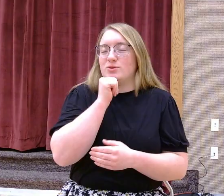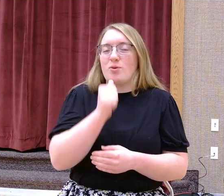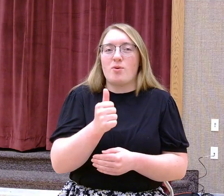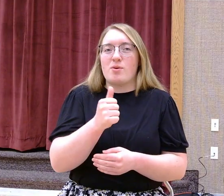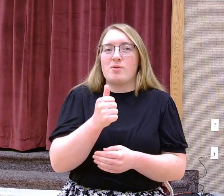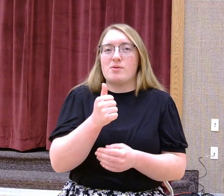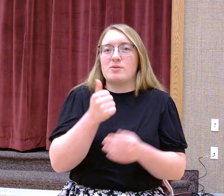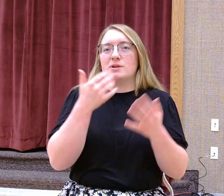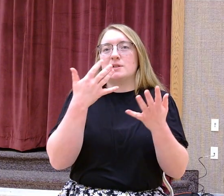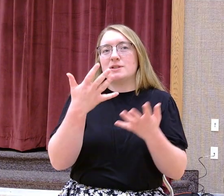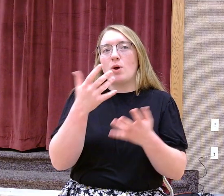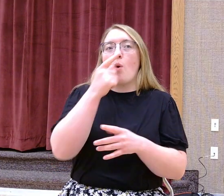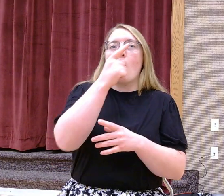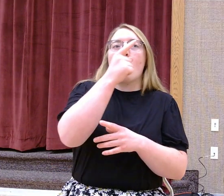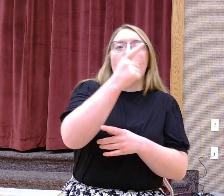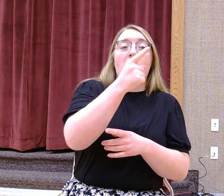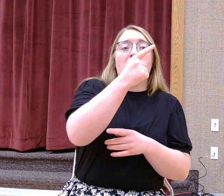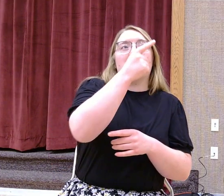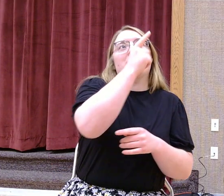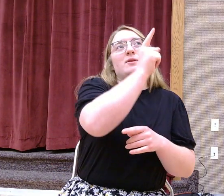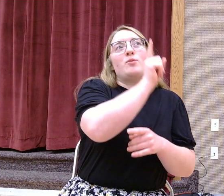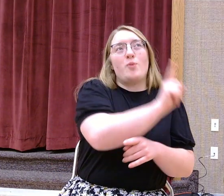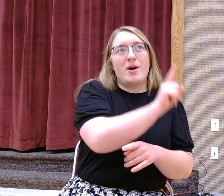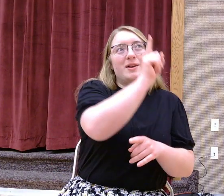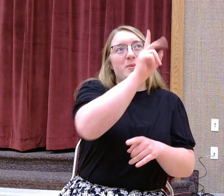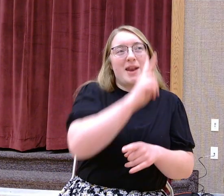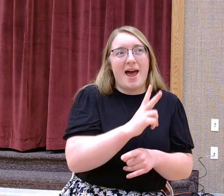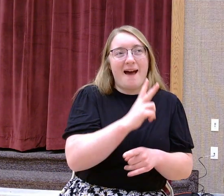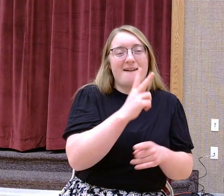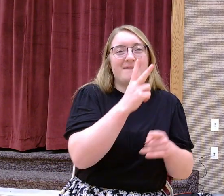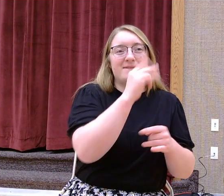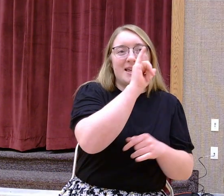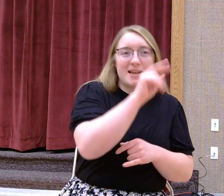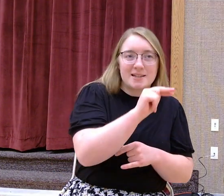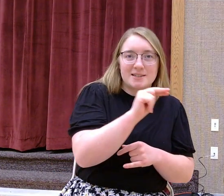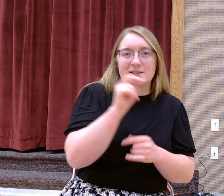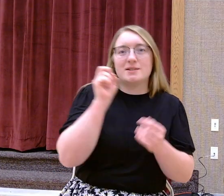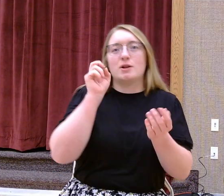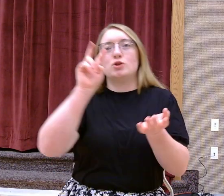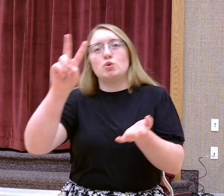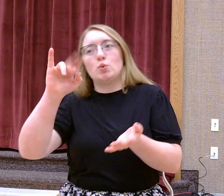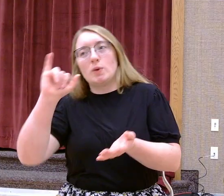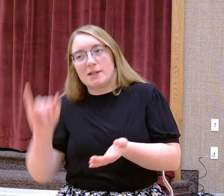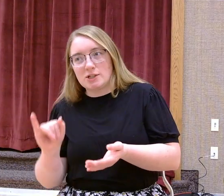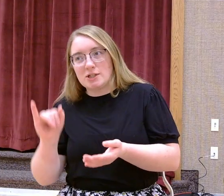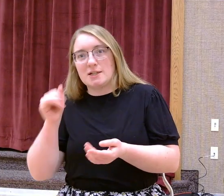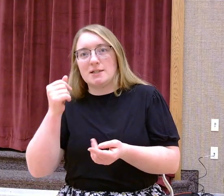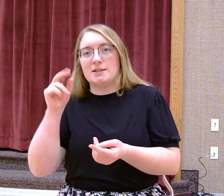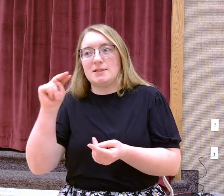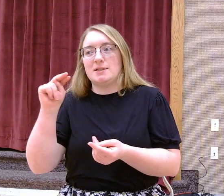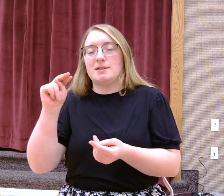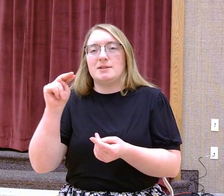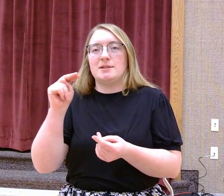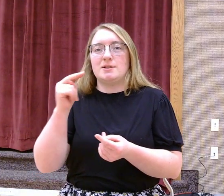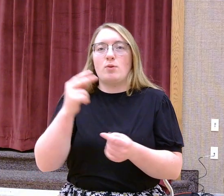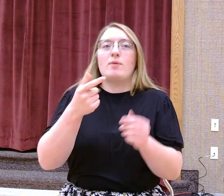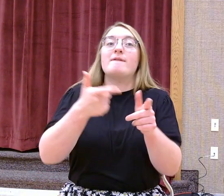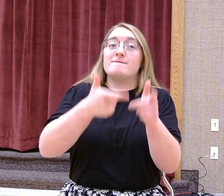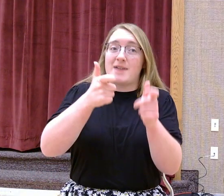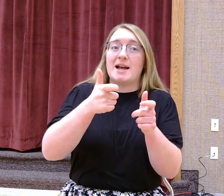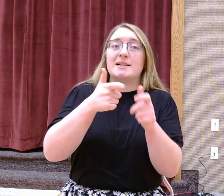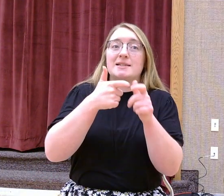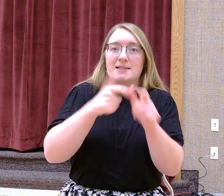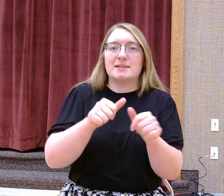Differences 1.5 inches versus 2 inches in depth. Again, you're still doing 100 to 120. You're still going that fast rate, right?